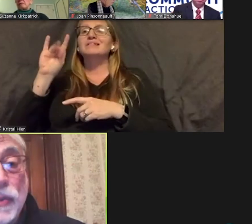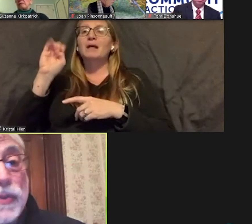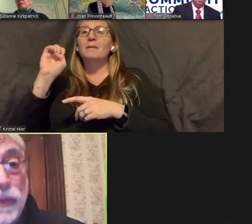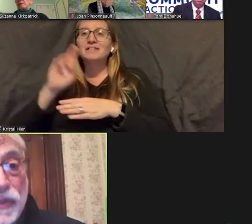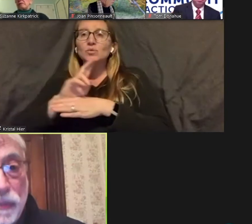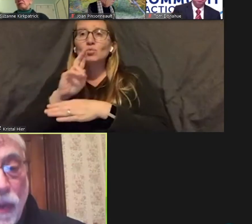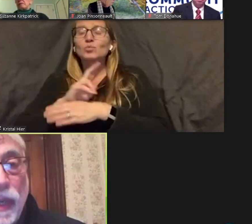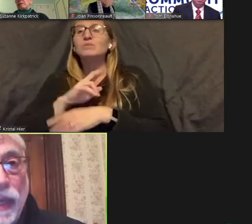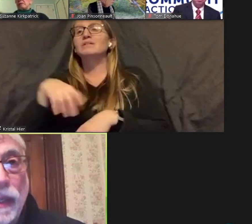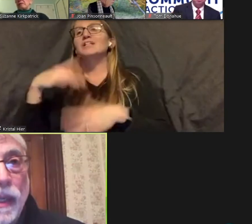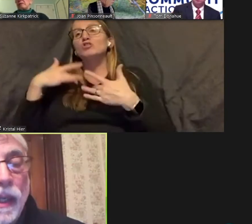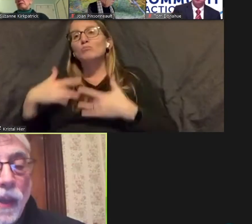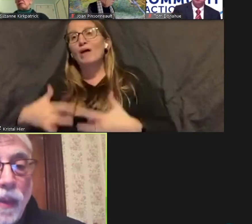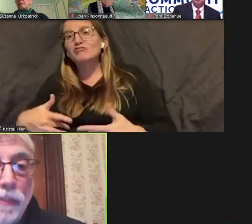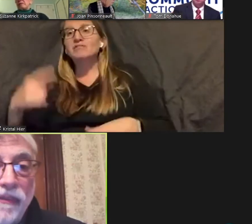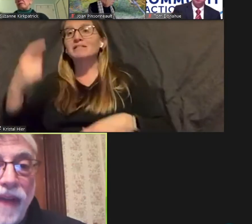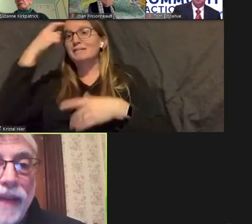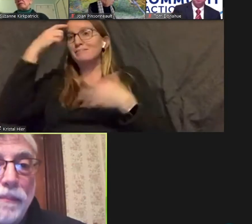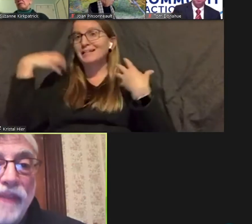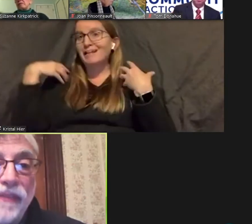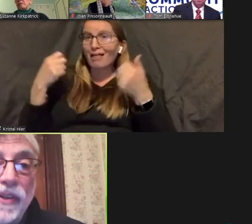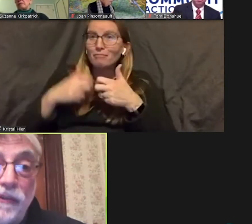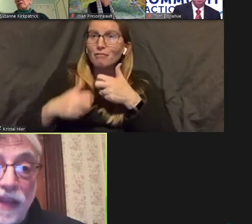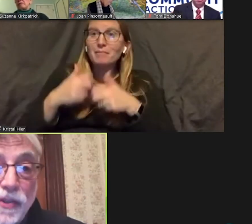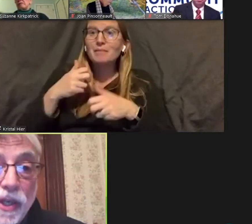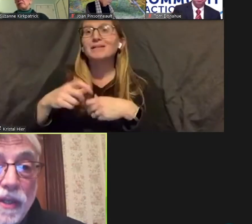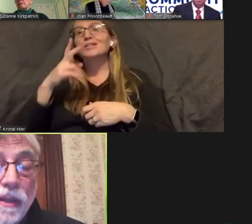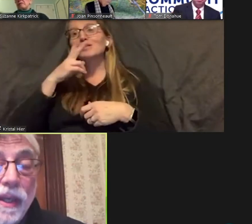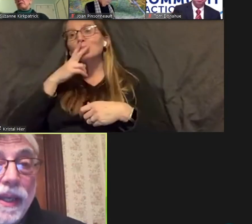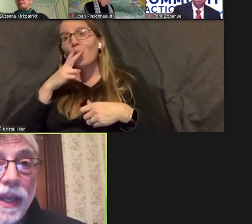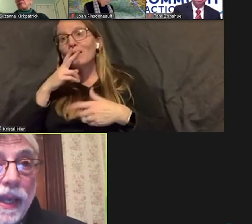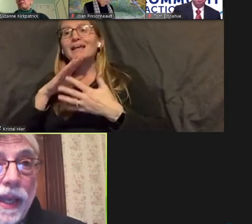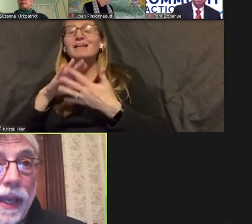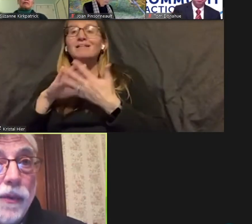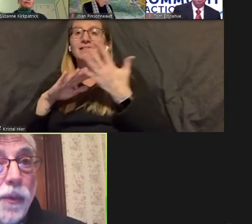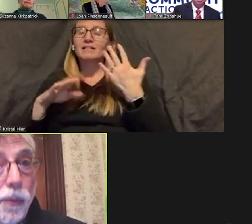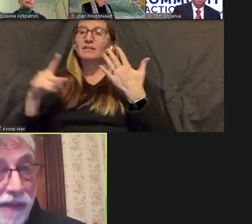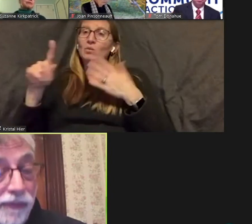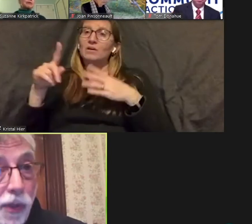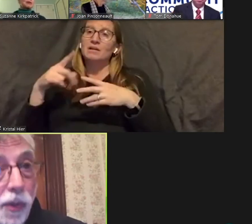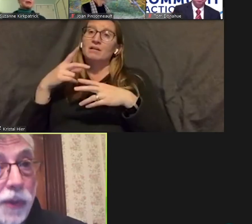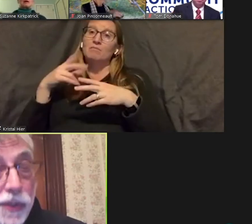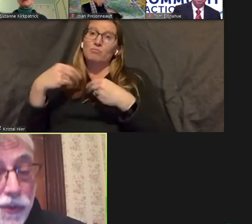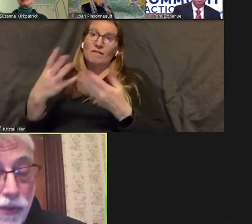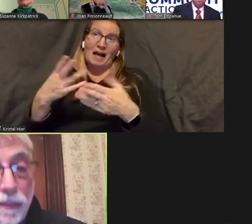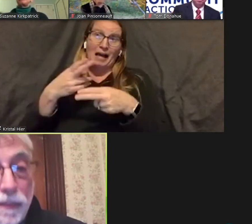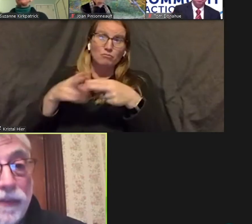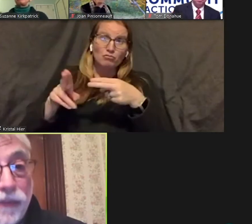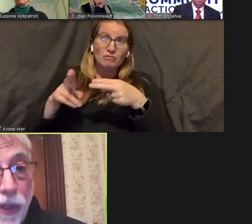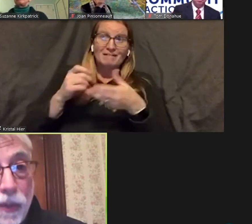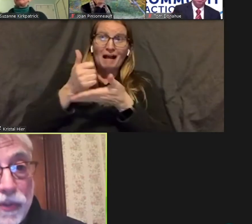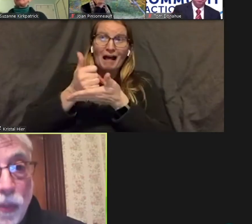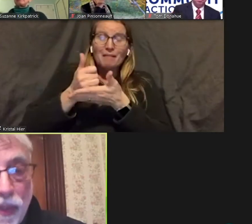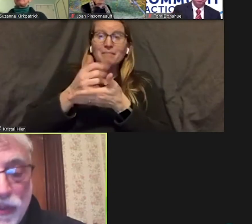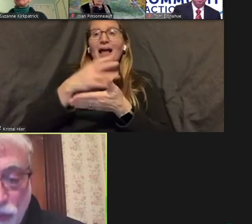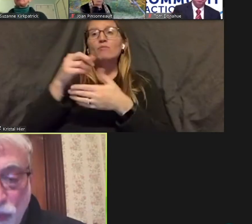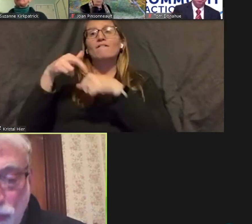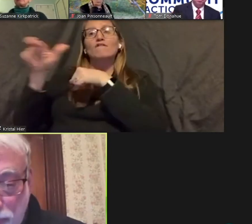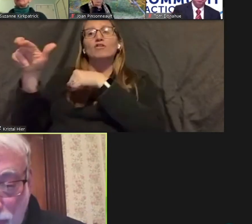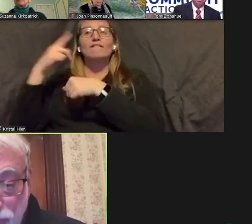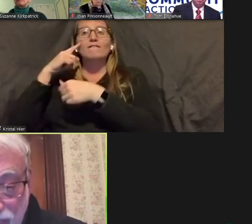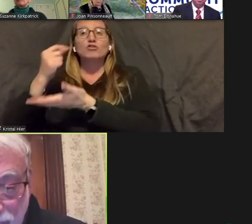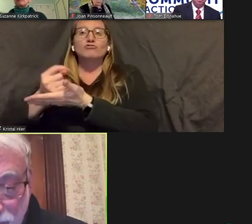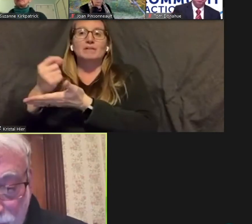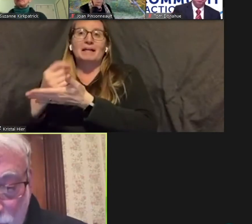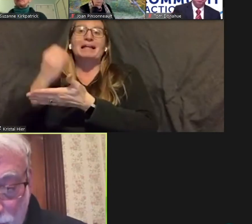health issues, for smoking. We provide brief intervention and referral to treatment for those who wish